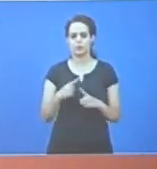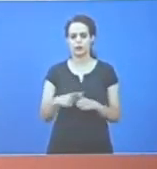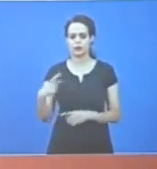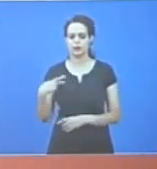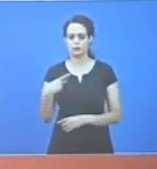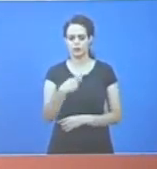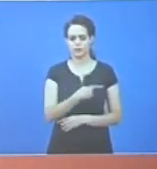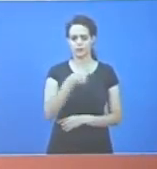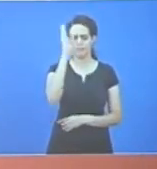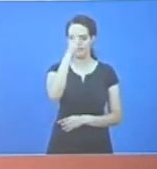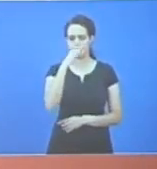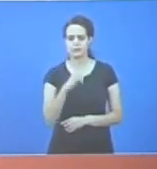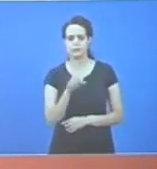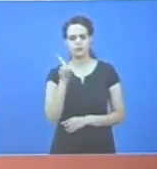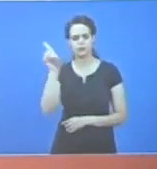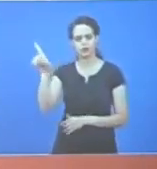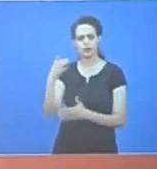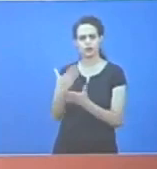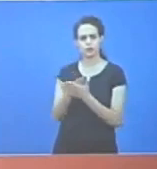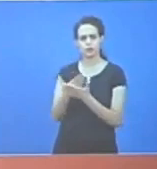I'm not sure, but about